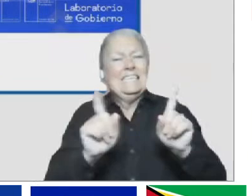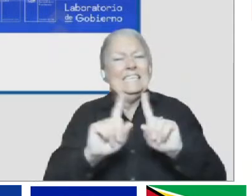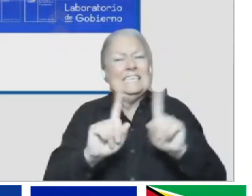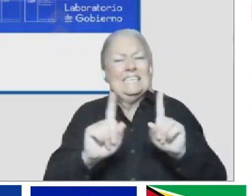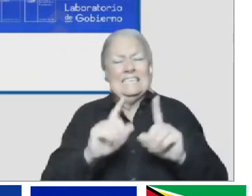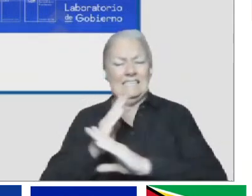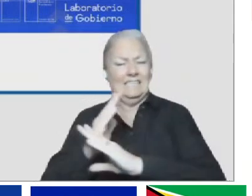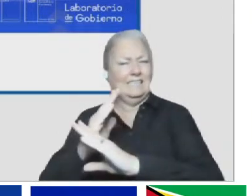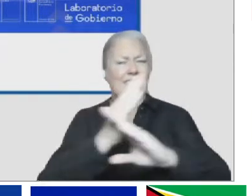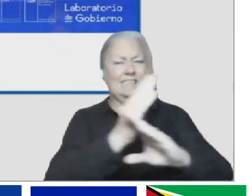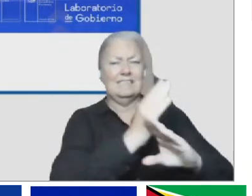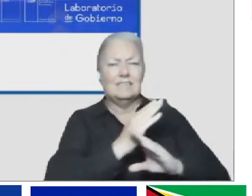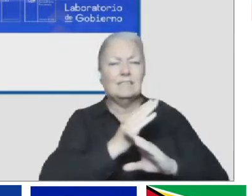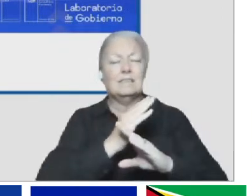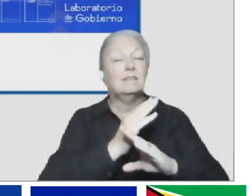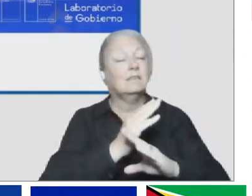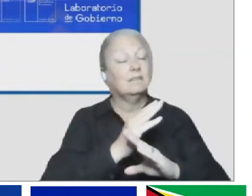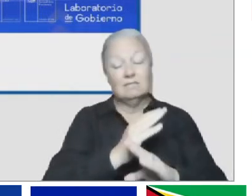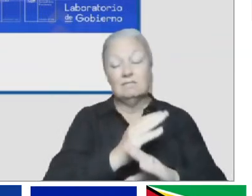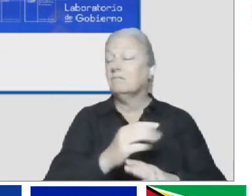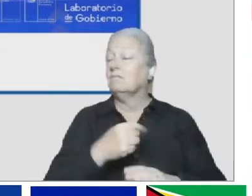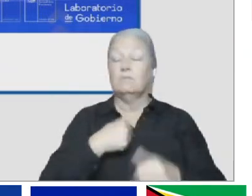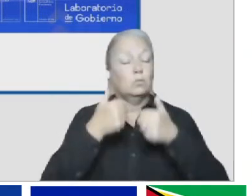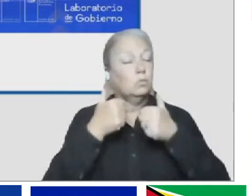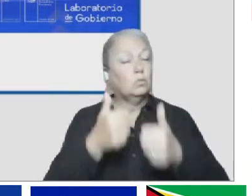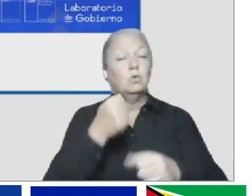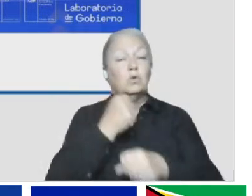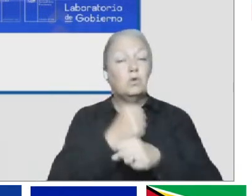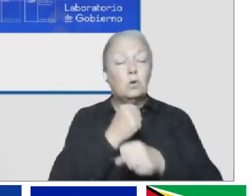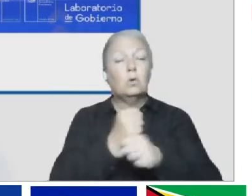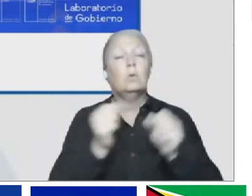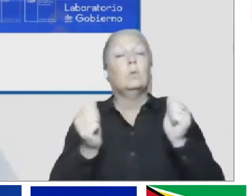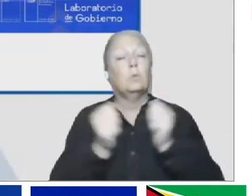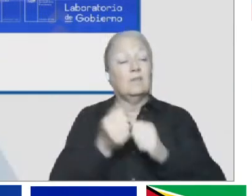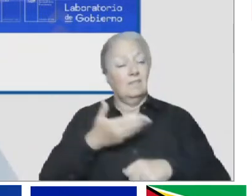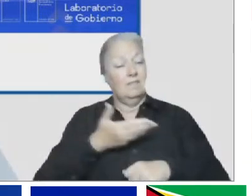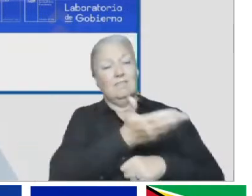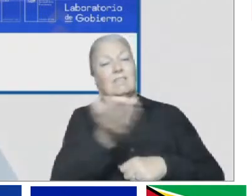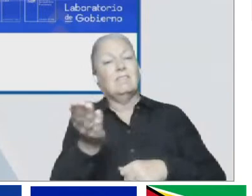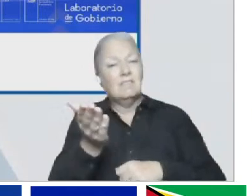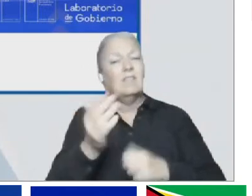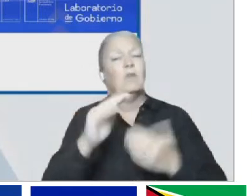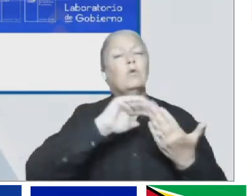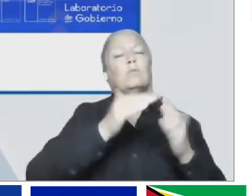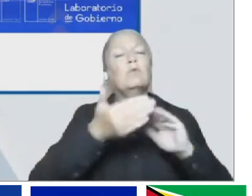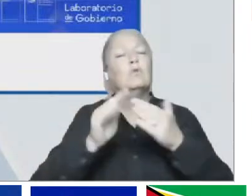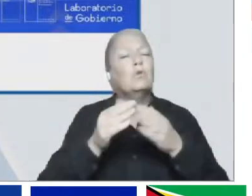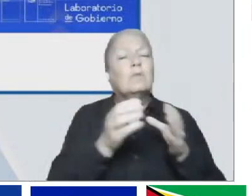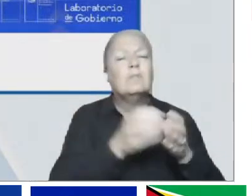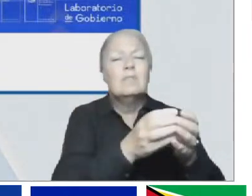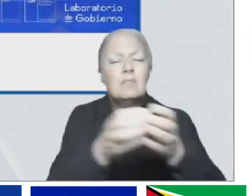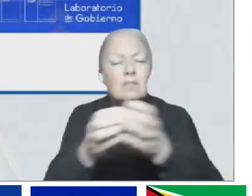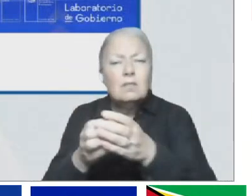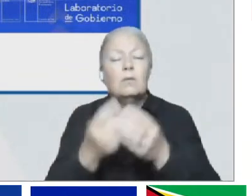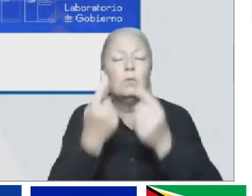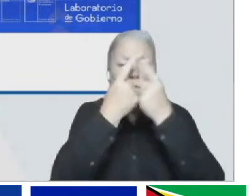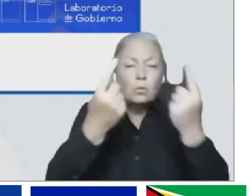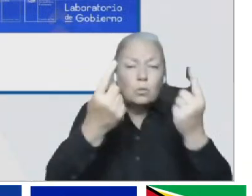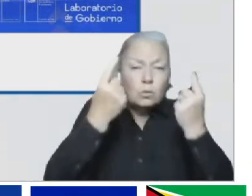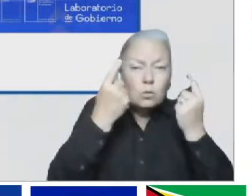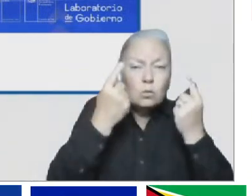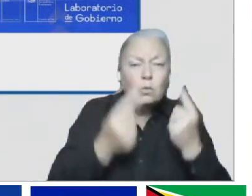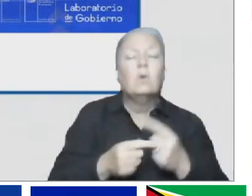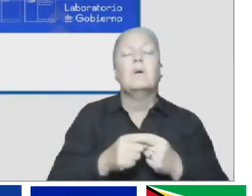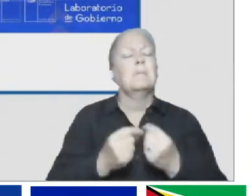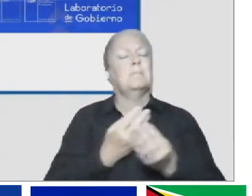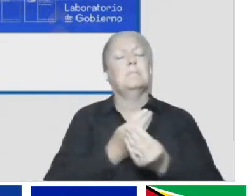great job together with the civil society, universities, and many other sectors of our society. Here you